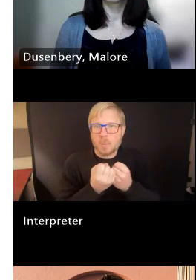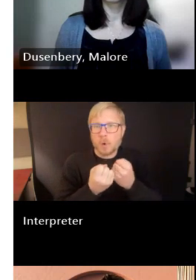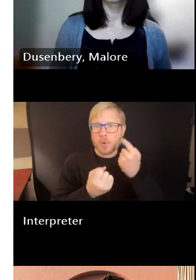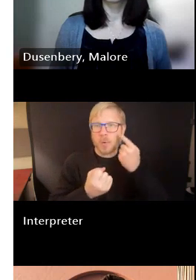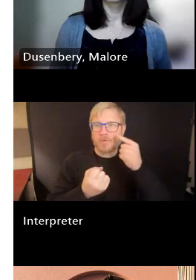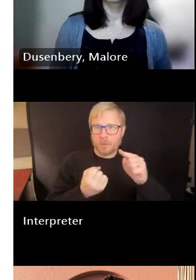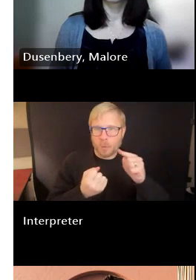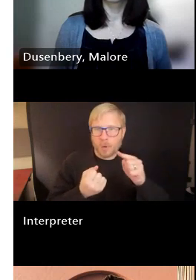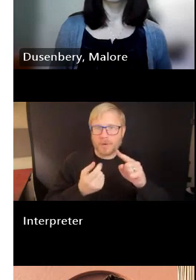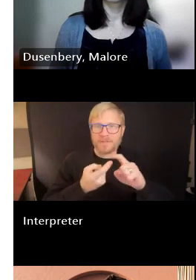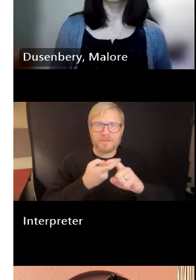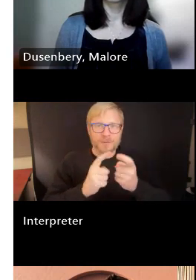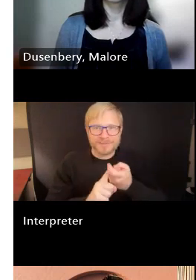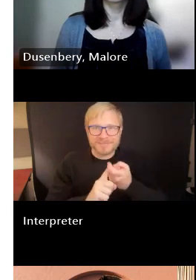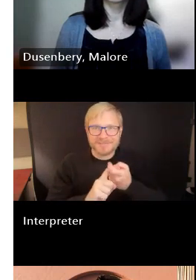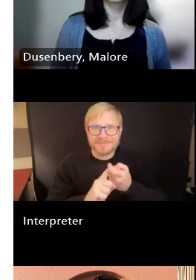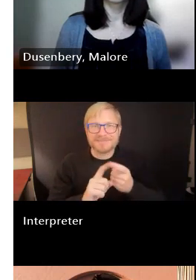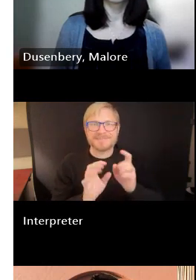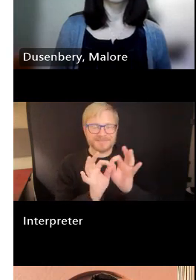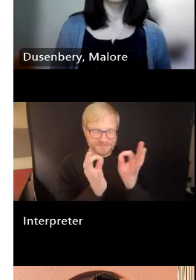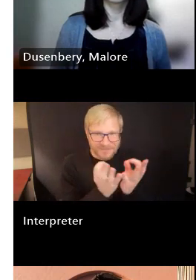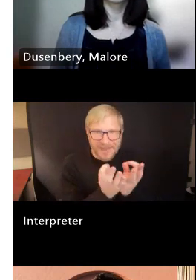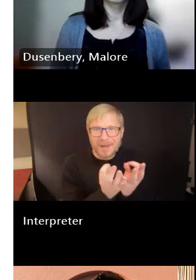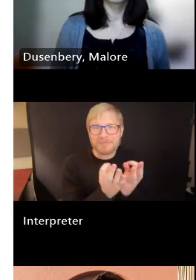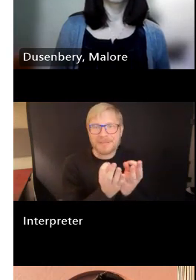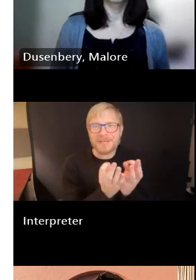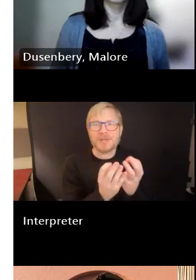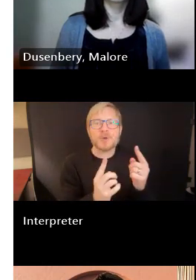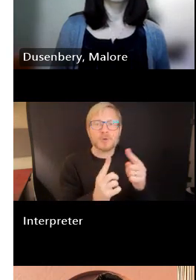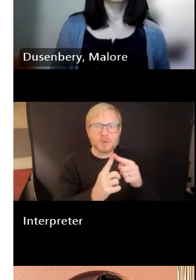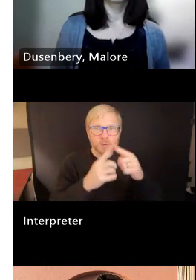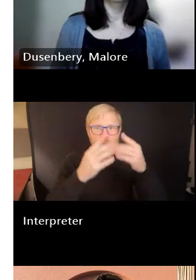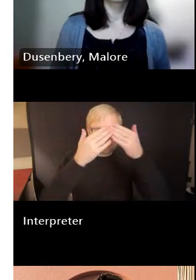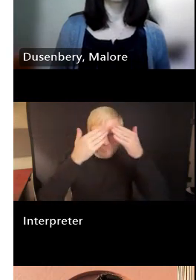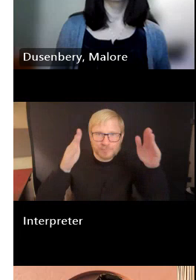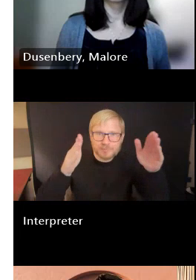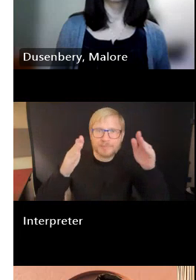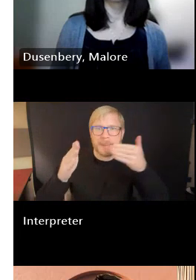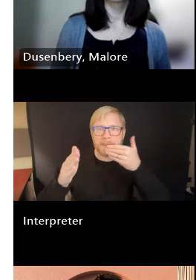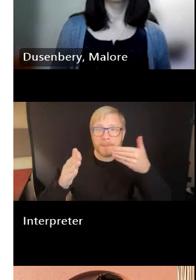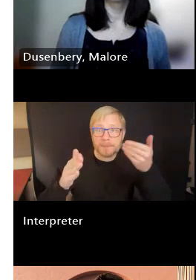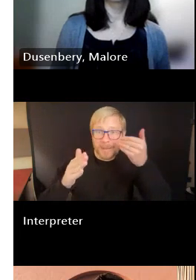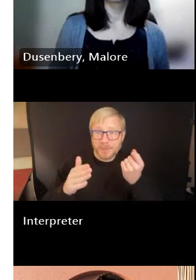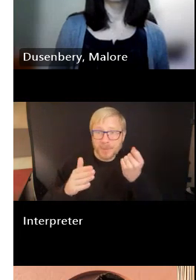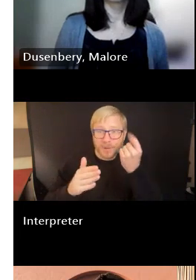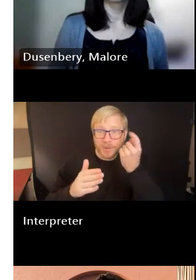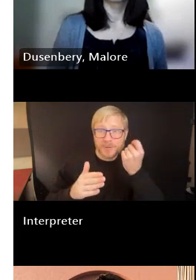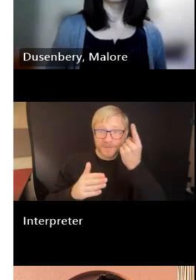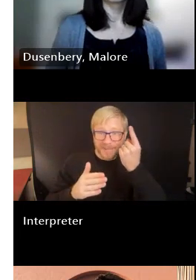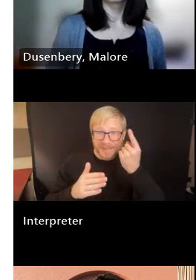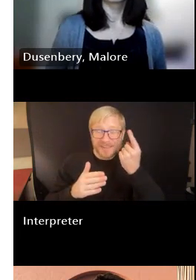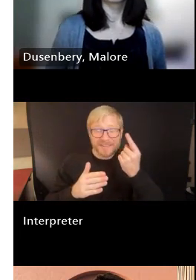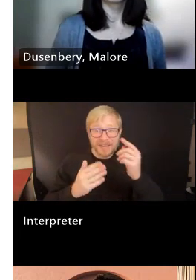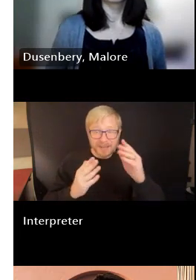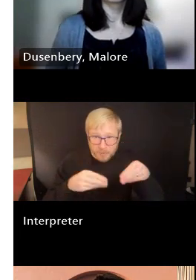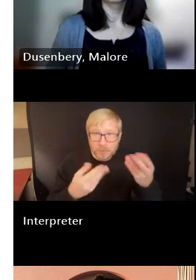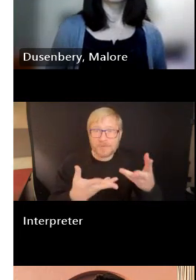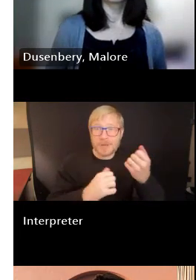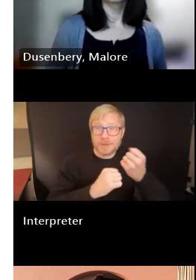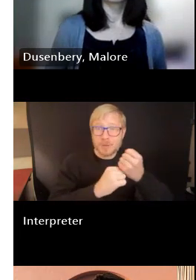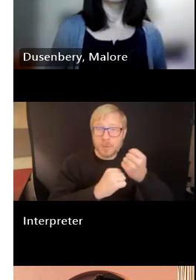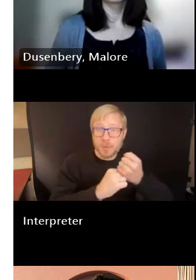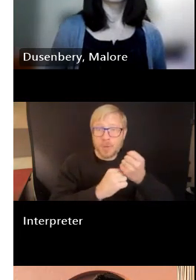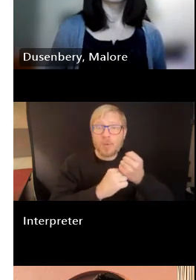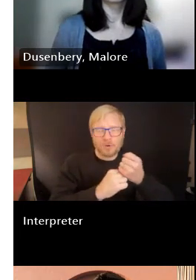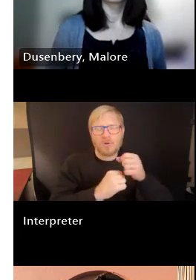more understanding is a huge way we can support the survivors. And Orchid, you said something that also we